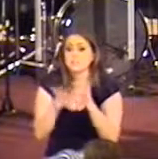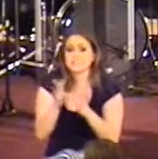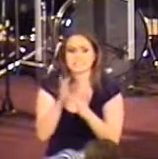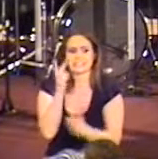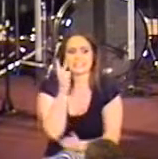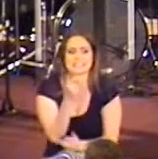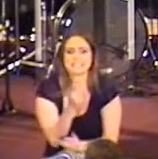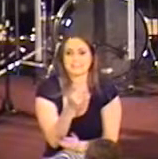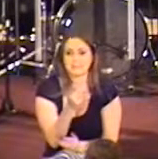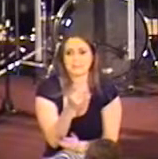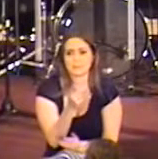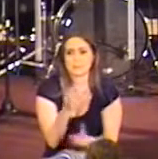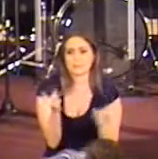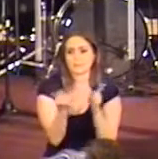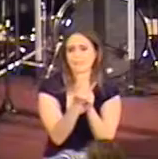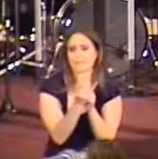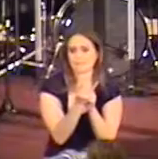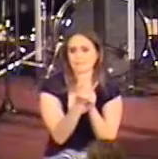flesh.